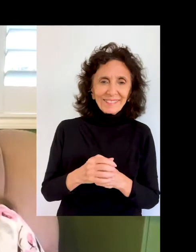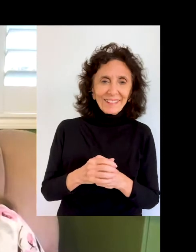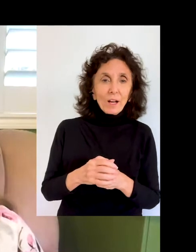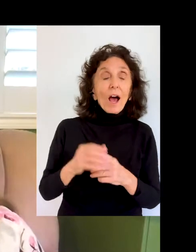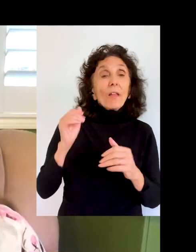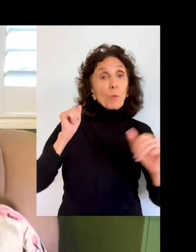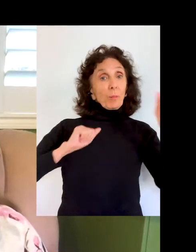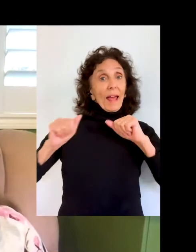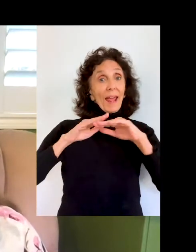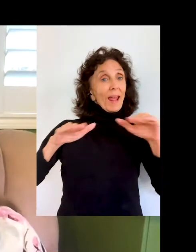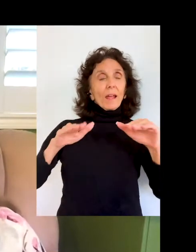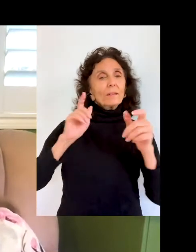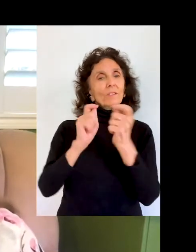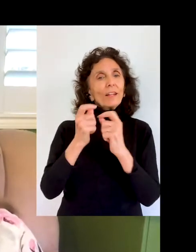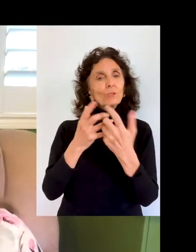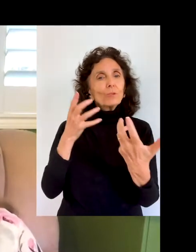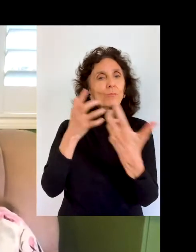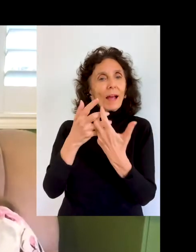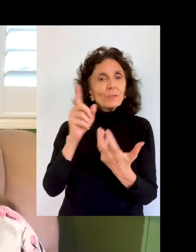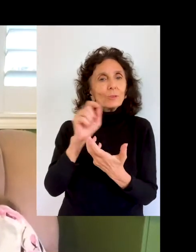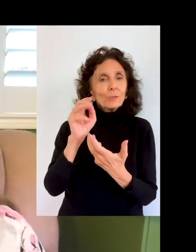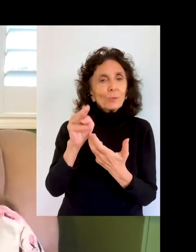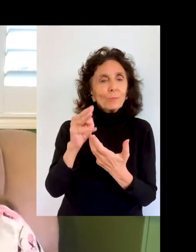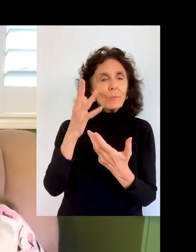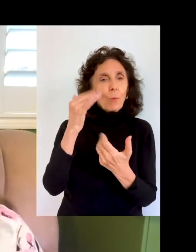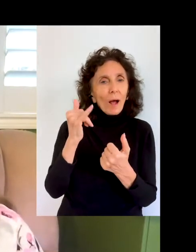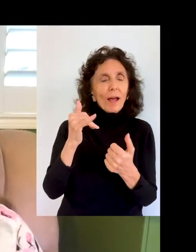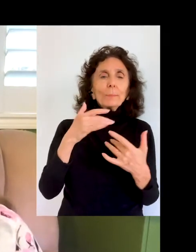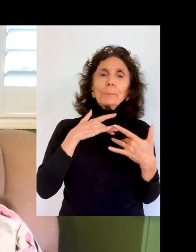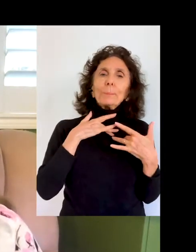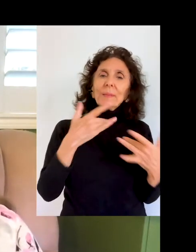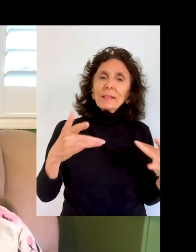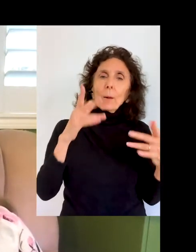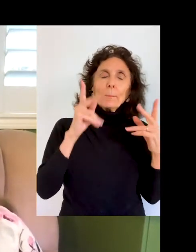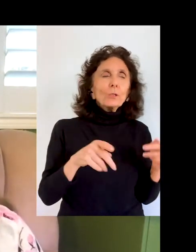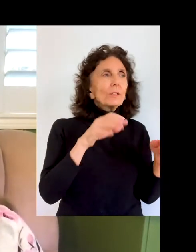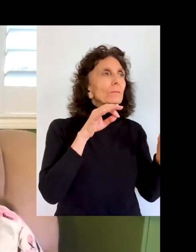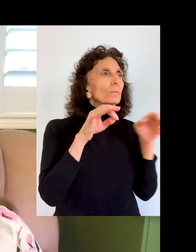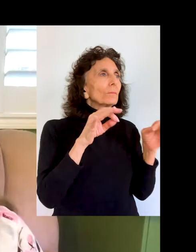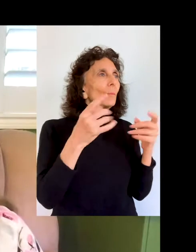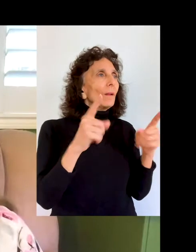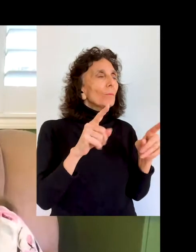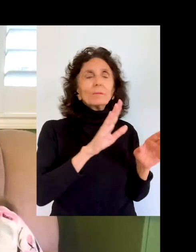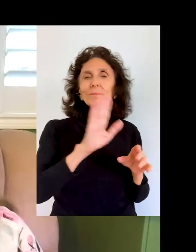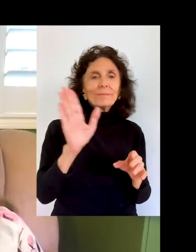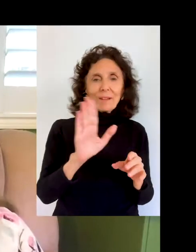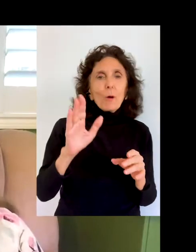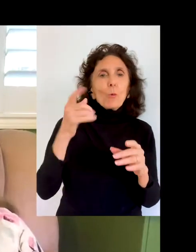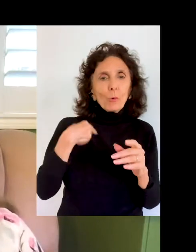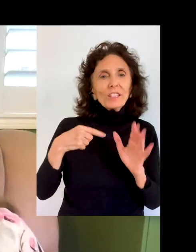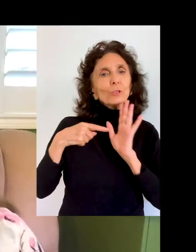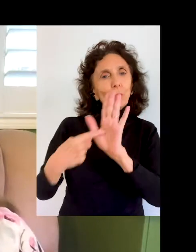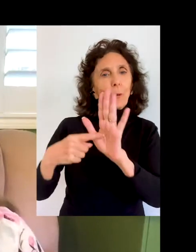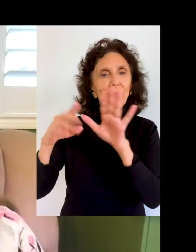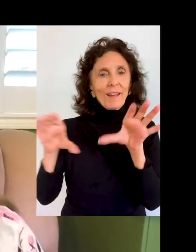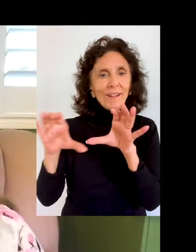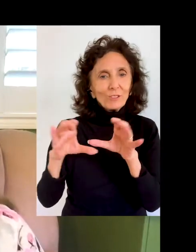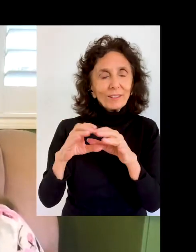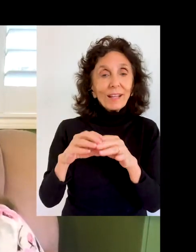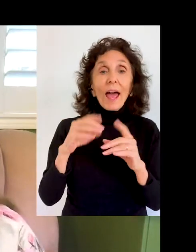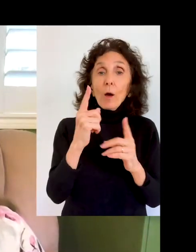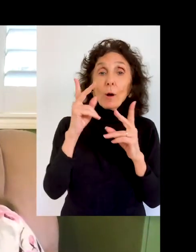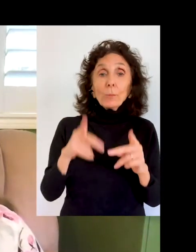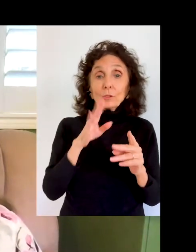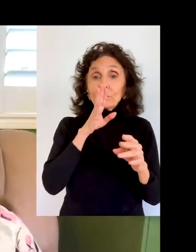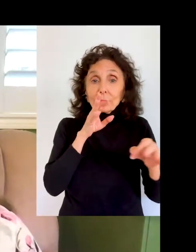Zoom by rephrasing stage directions with more or less action and trying to create more of a character for the person reading these stage directions